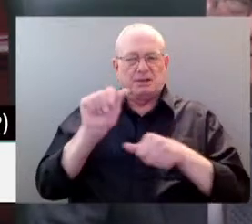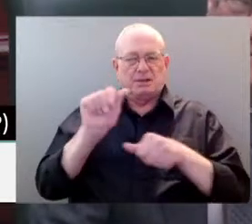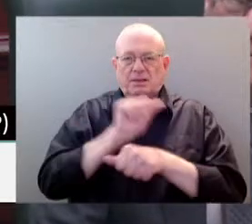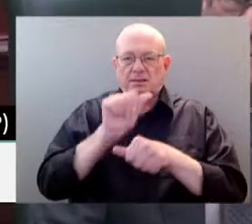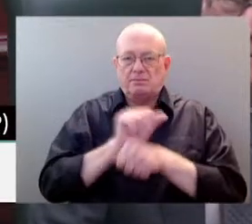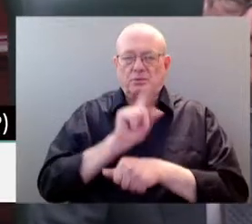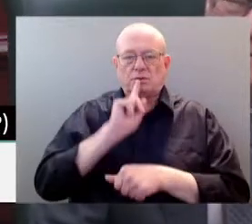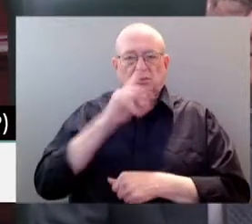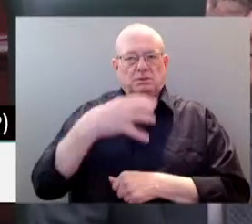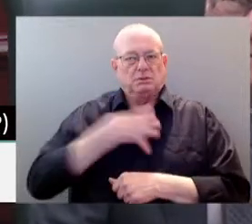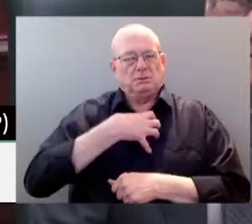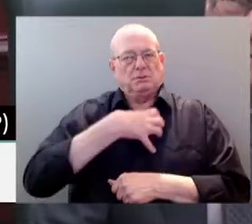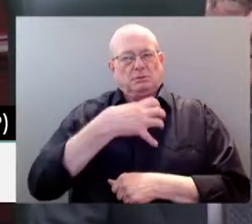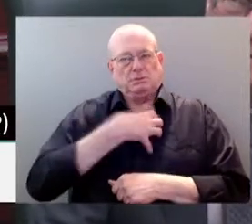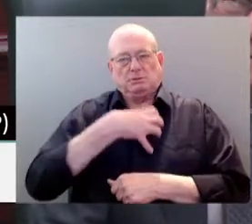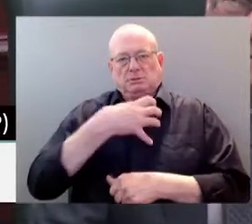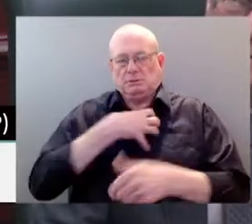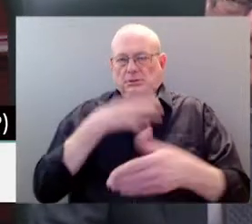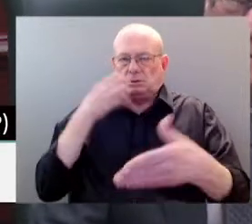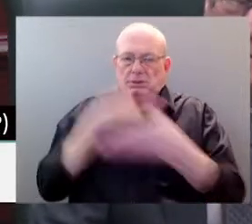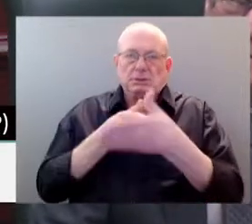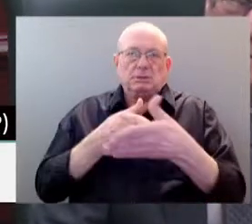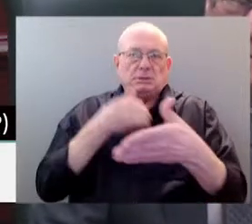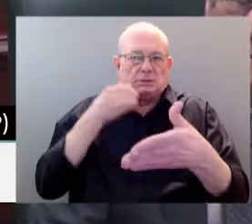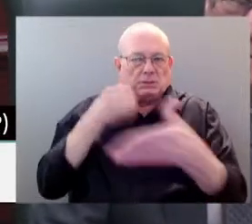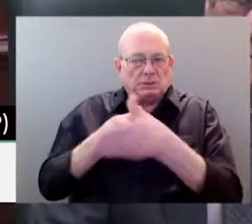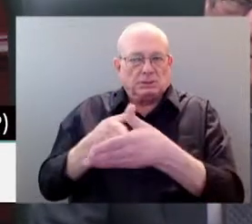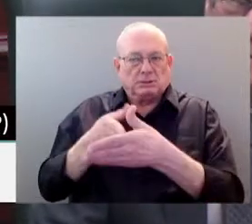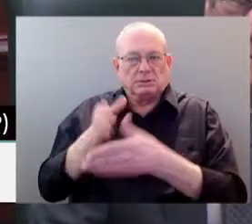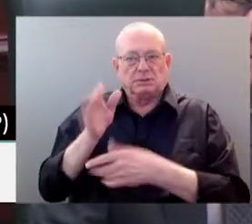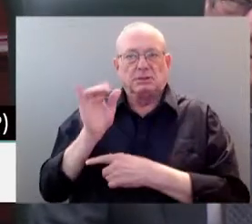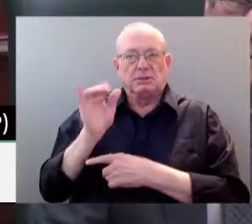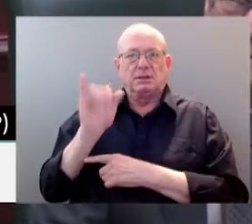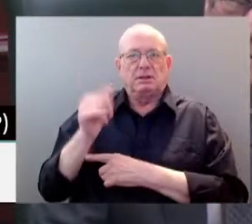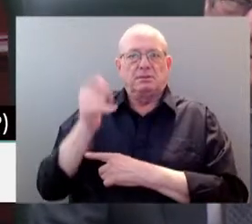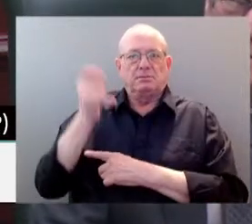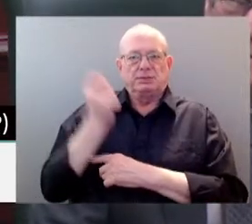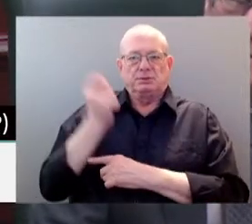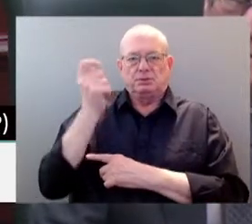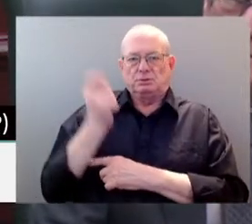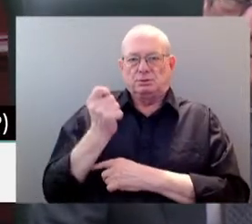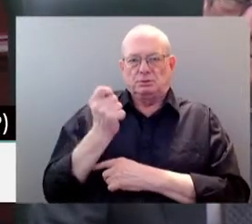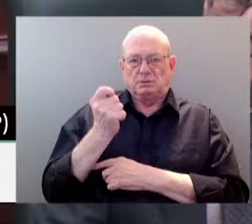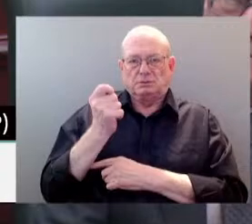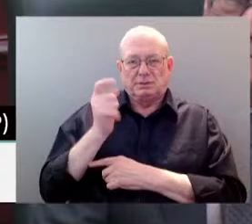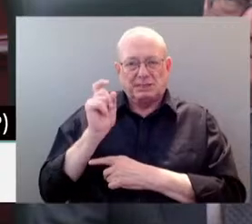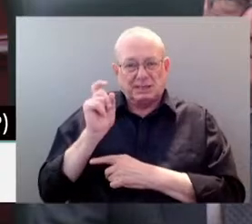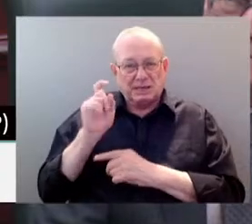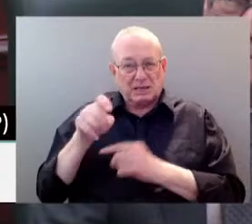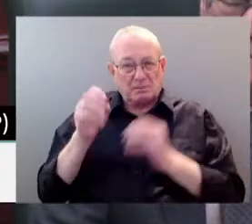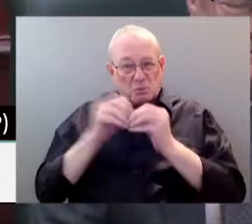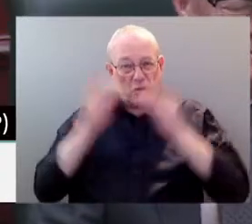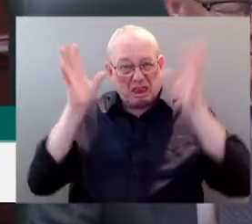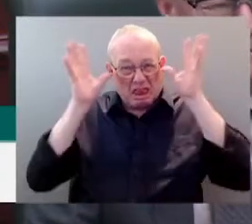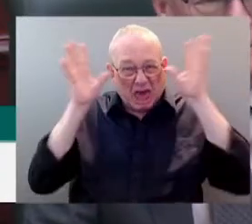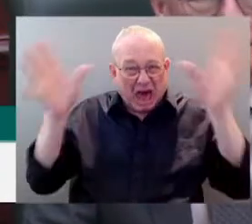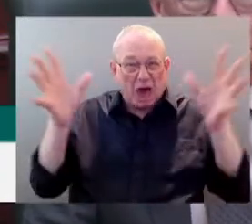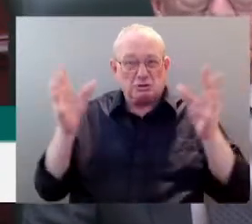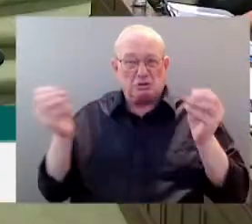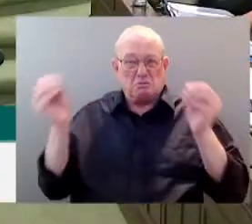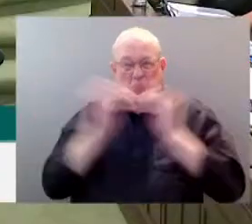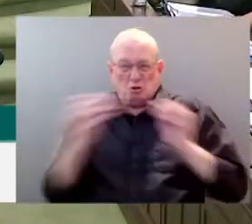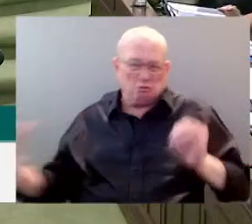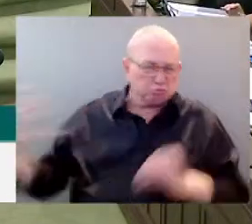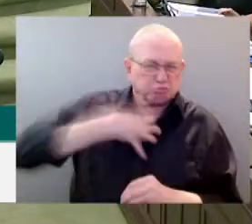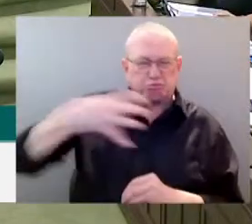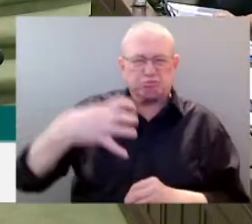much louder do albertans need to be to get the message across that we don't want your pension scheme The Honorable